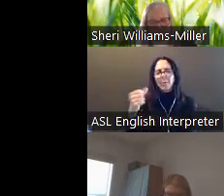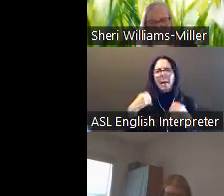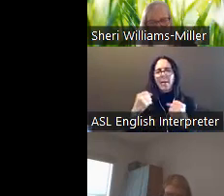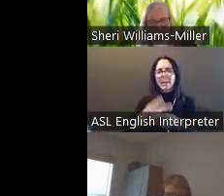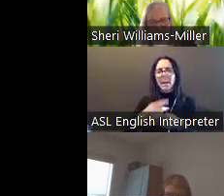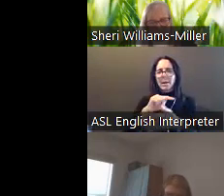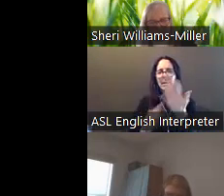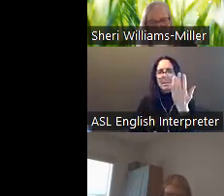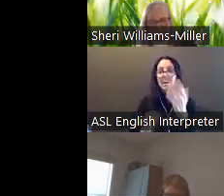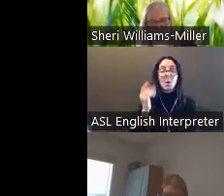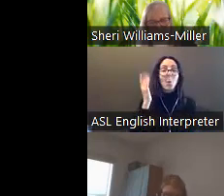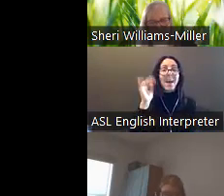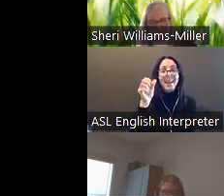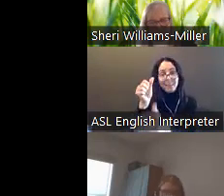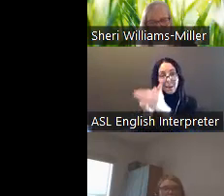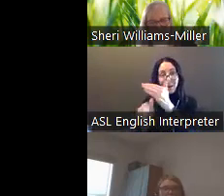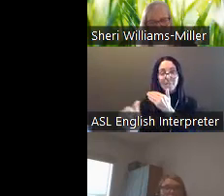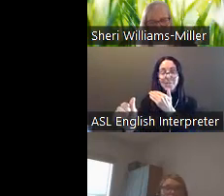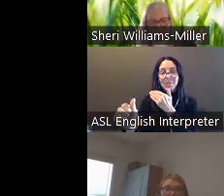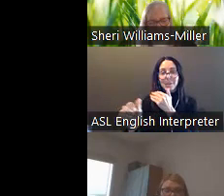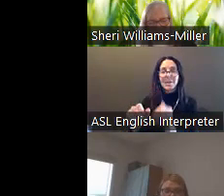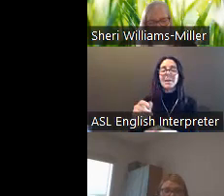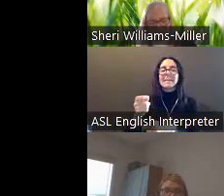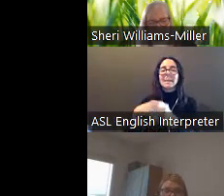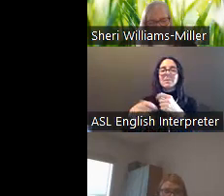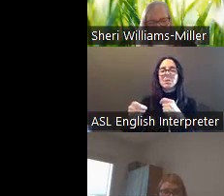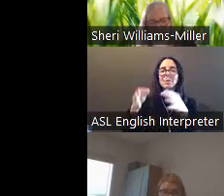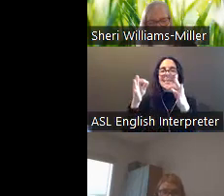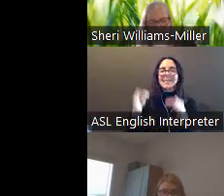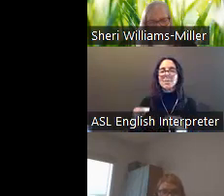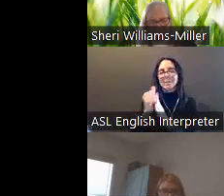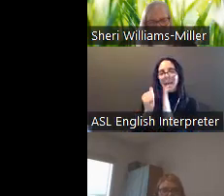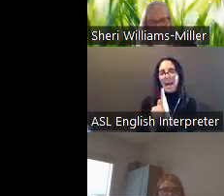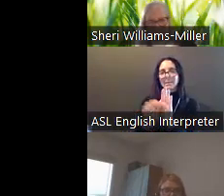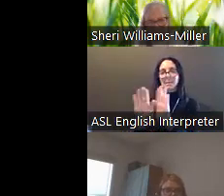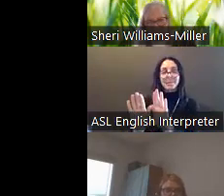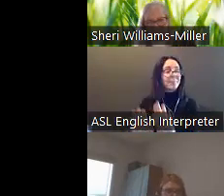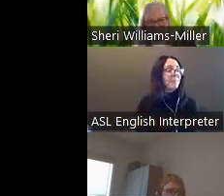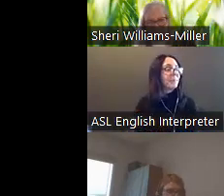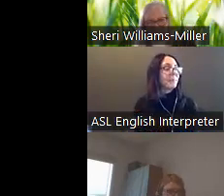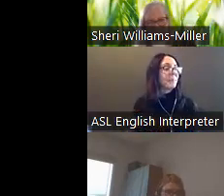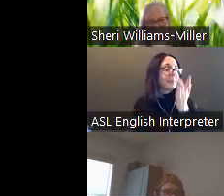those decisions are regulated by the Substitute Decisions Act.